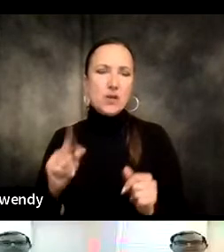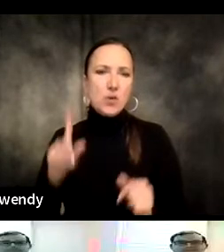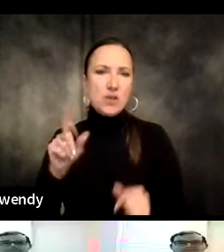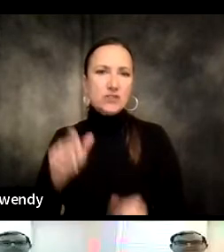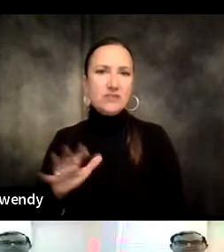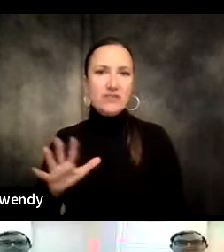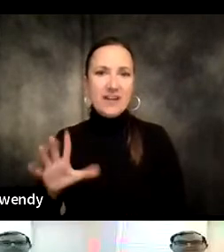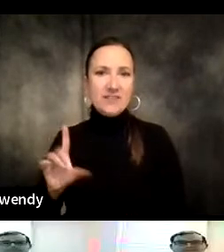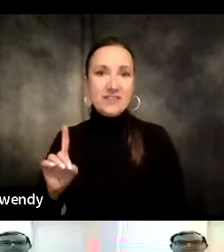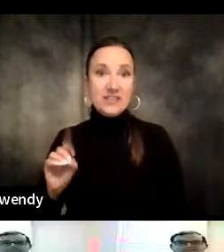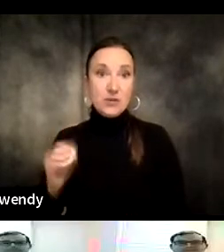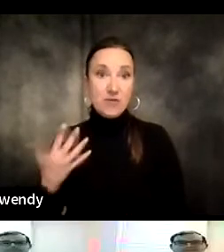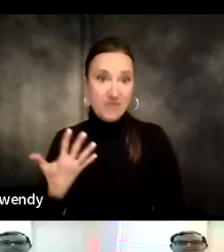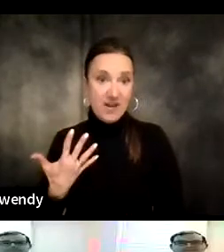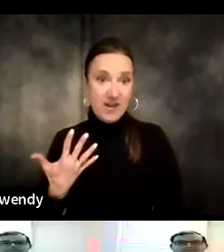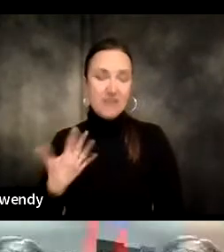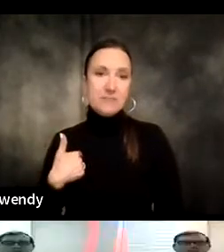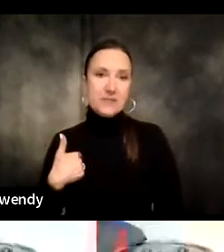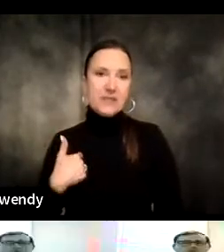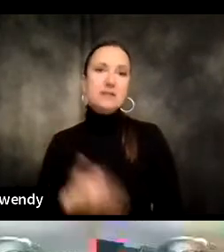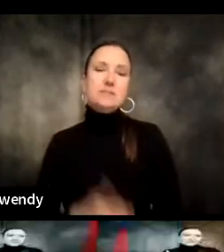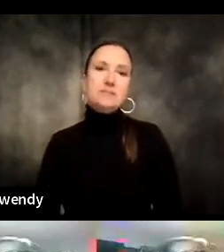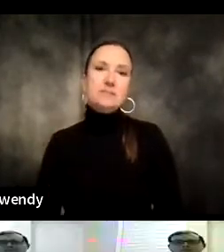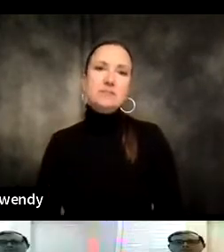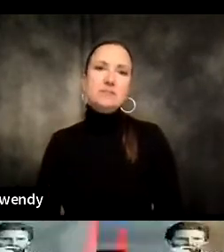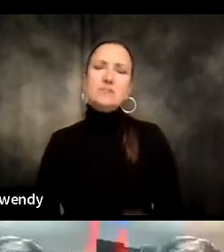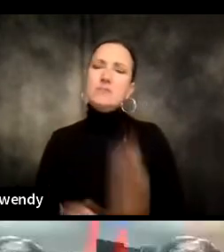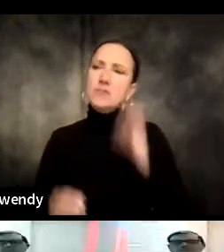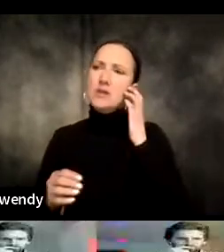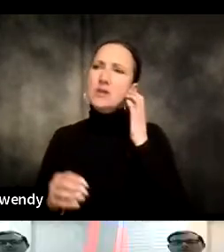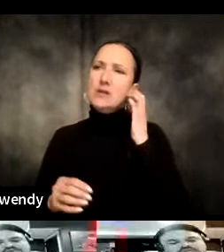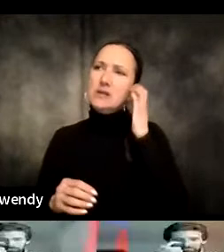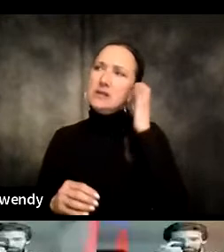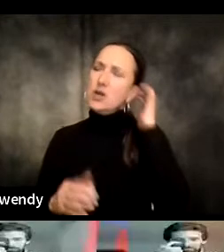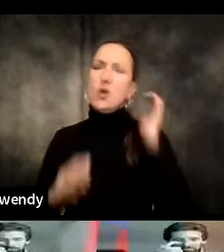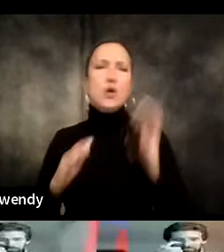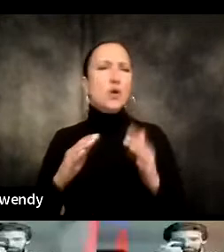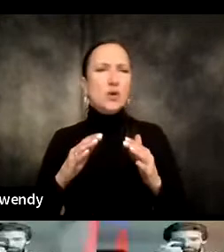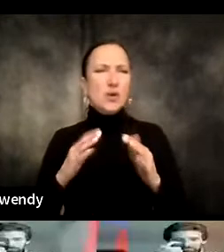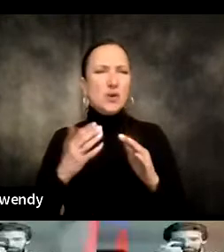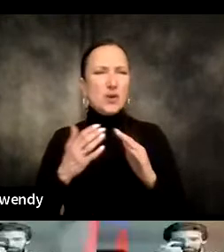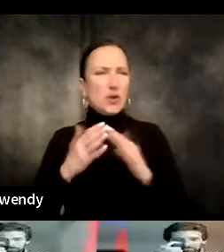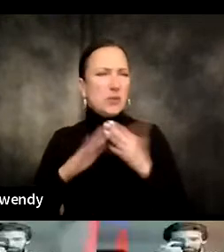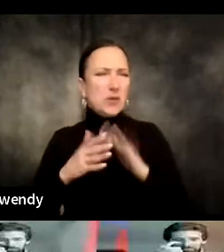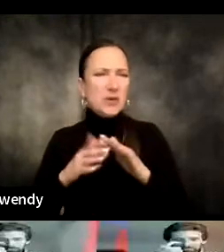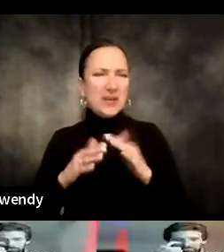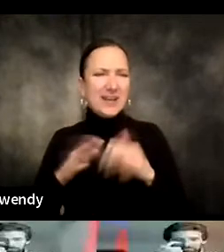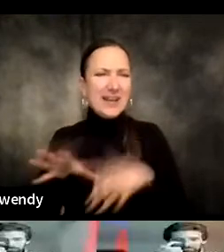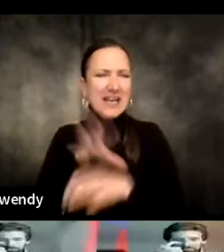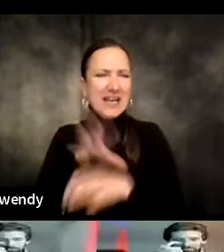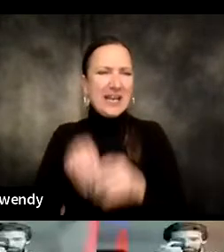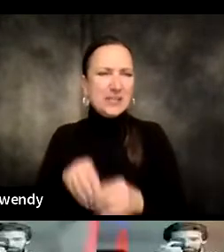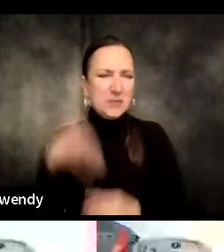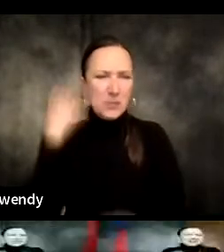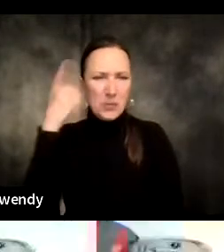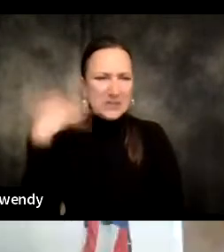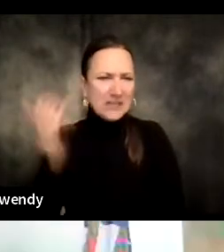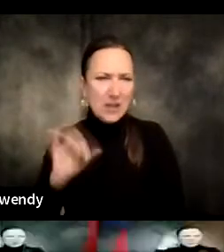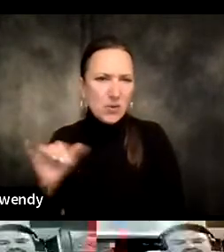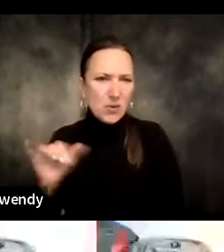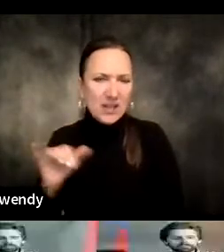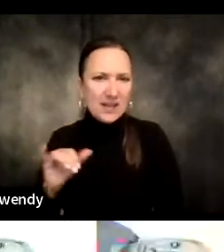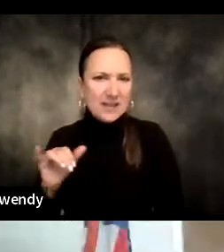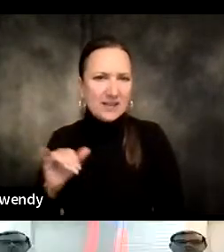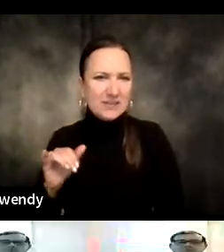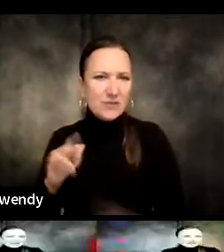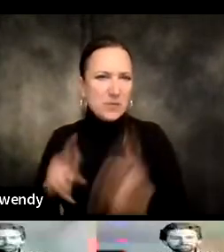Jefferson, from me from 5D05. When it comes to community engagement, what does that usually look like with your office and residents of